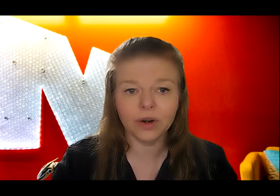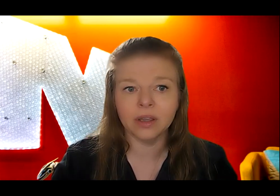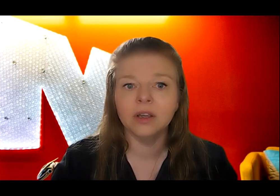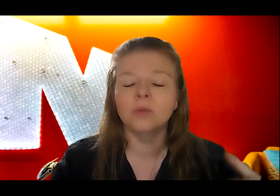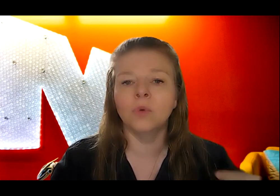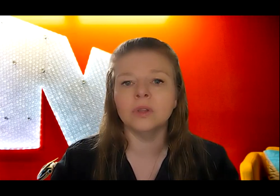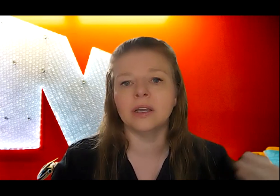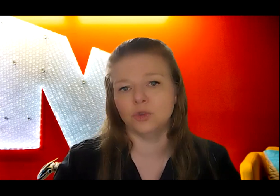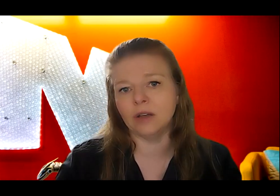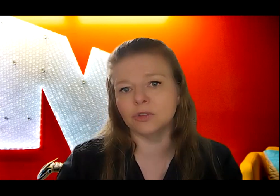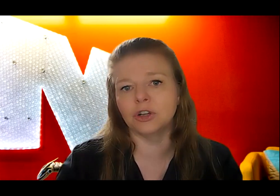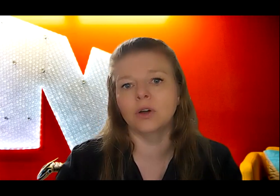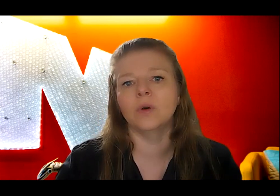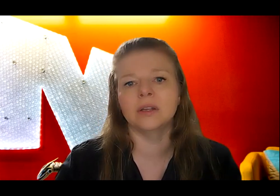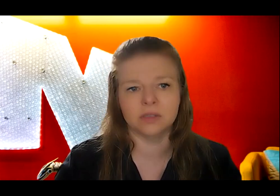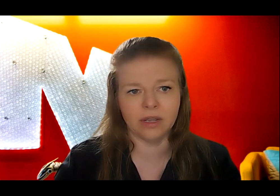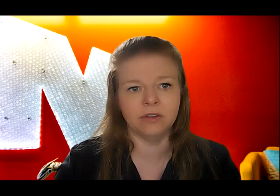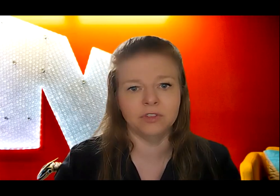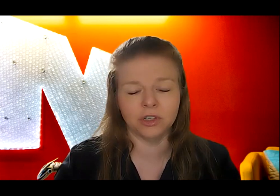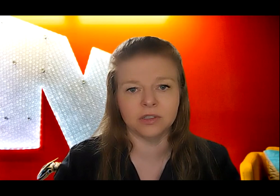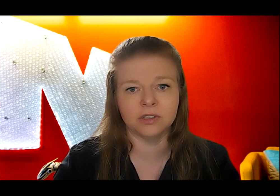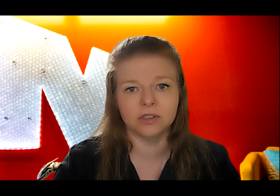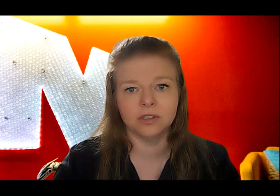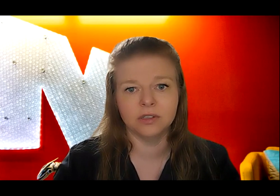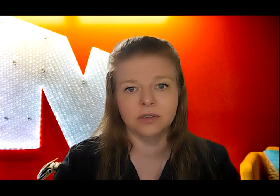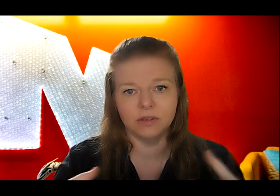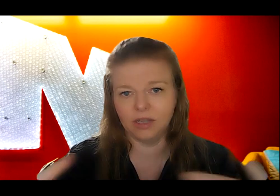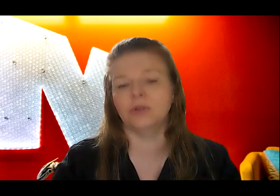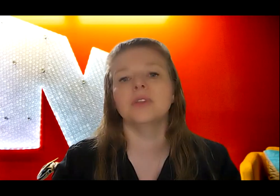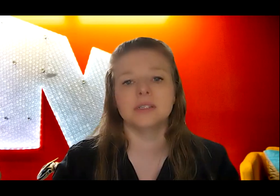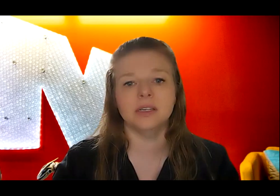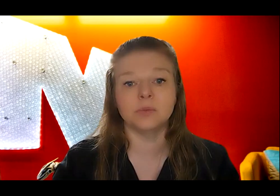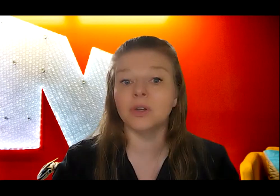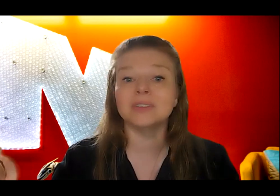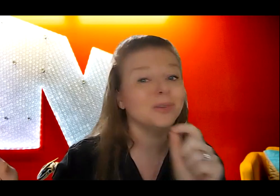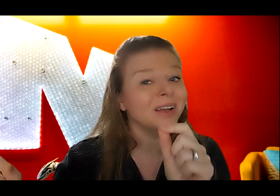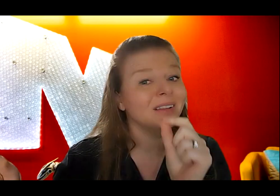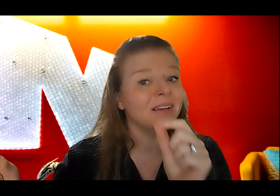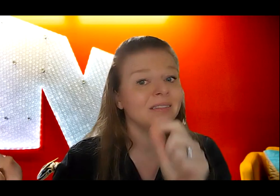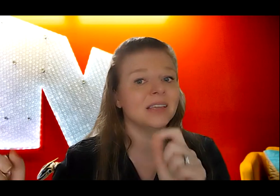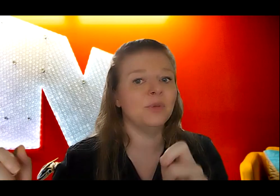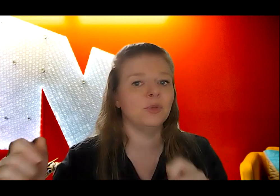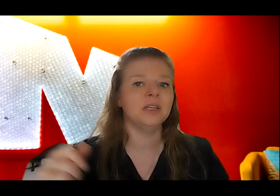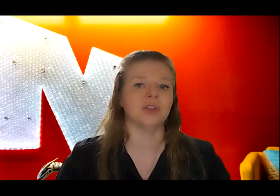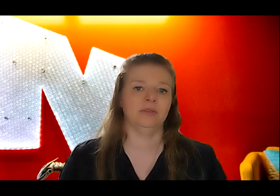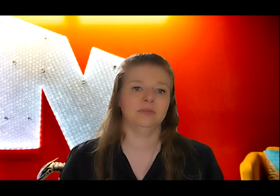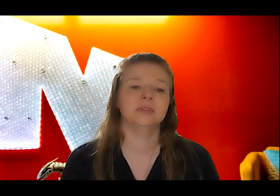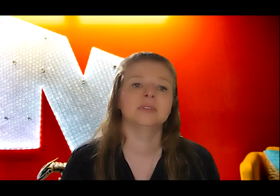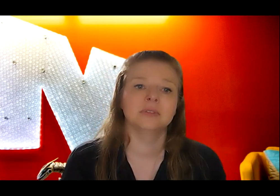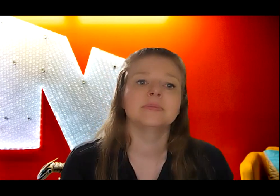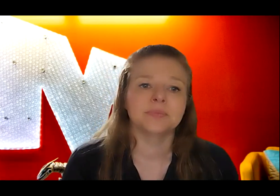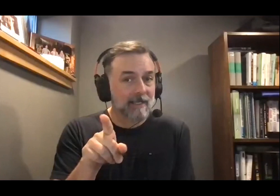recorded more like a travel show instead of just, but it's still got a lot of the same information.